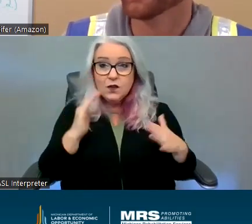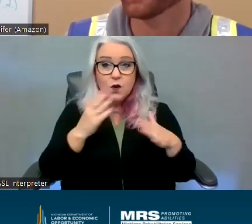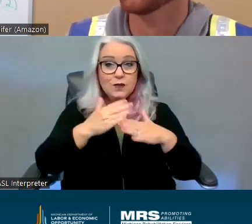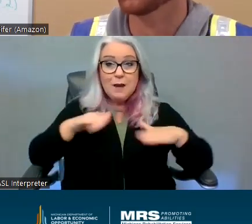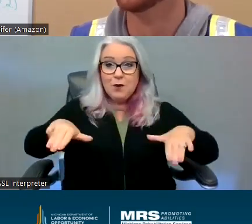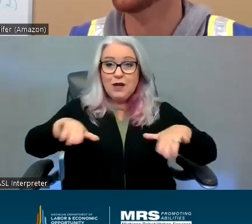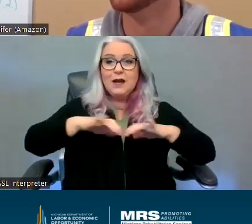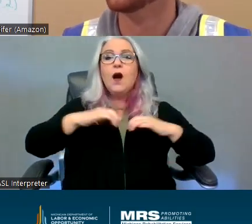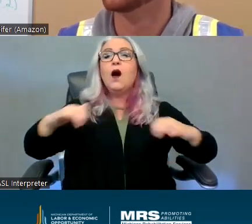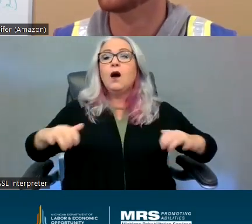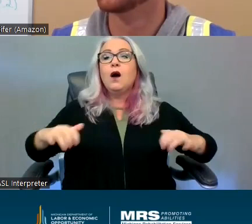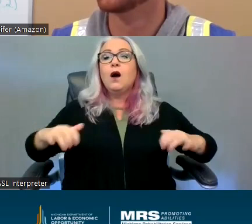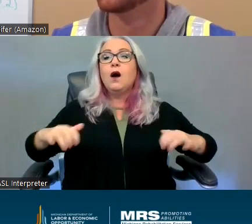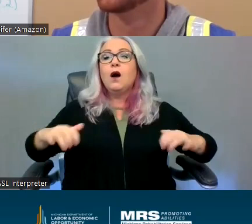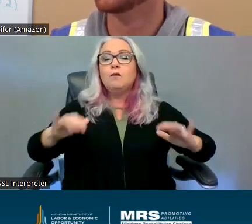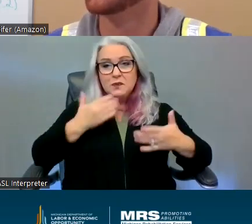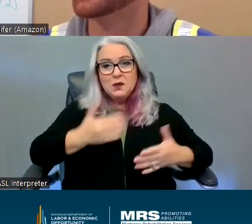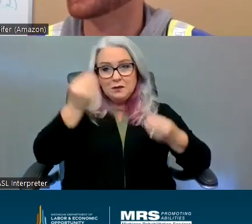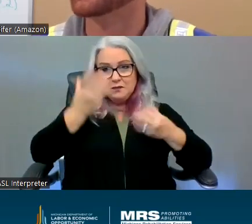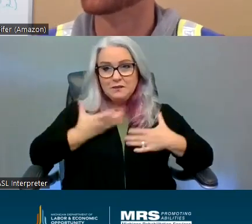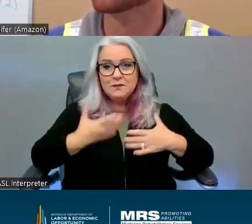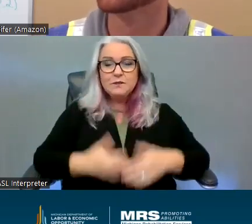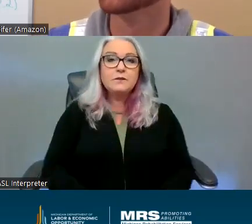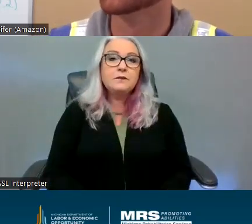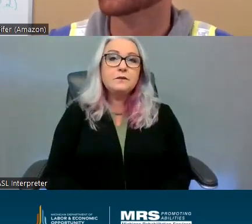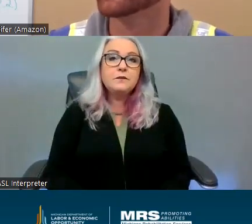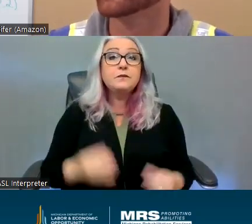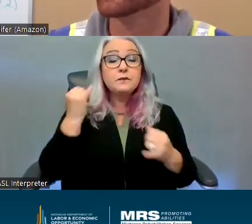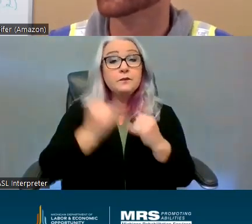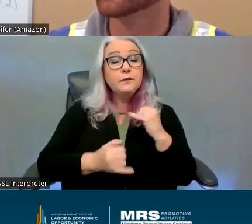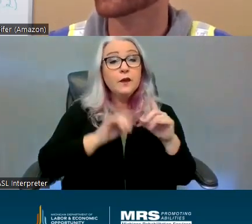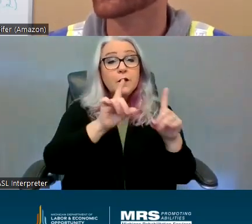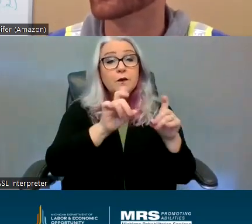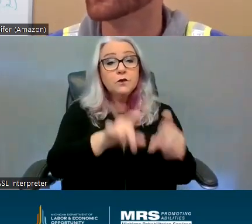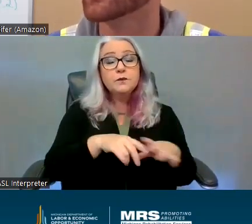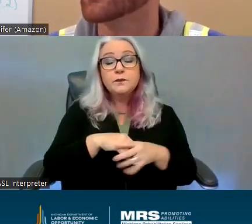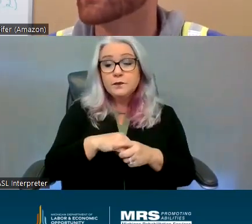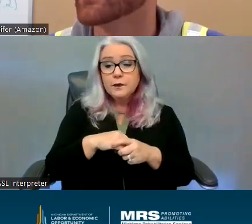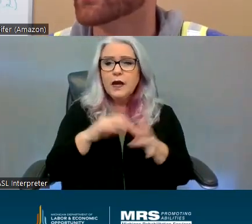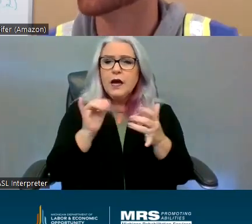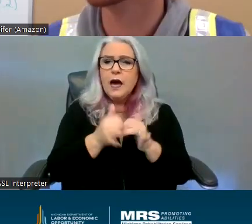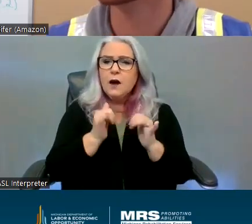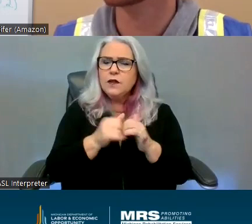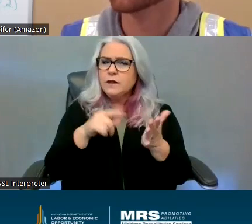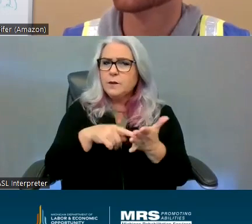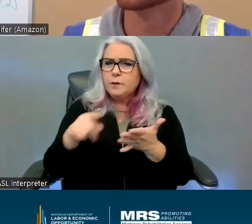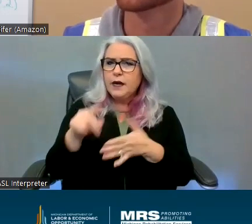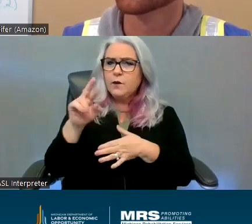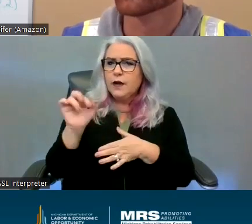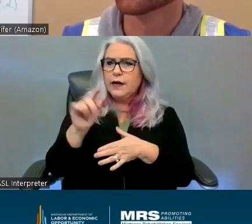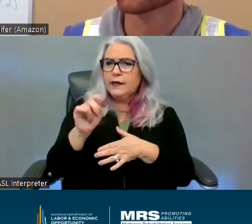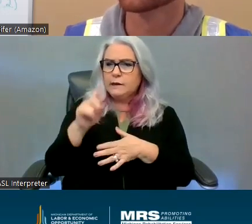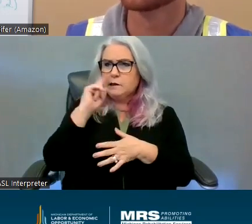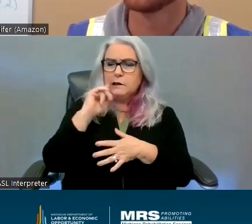So that was good to ask. And then the last question is, how is the pay rate determined, or does everyone start at the